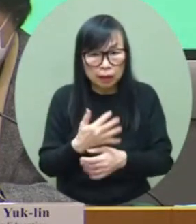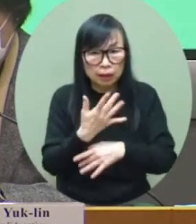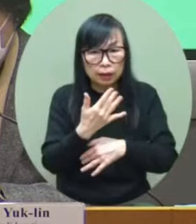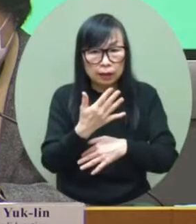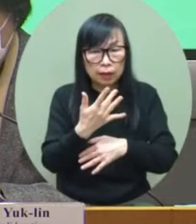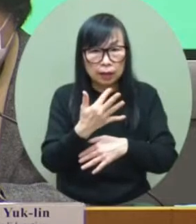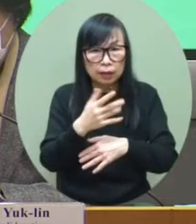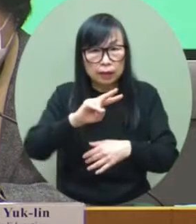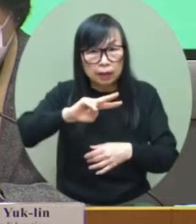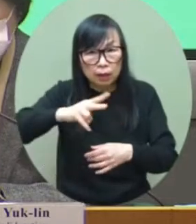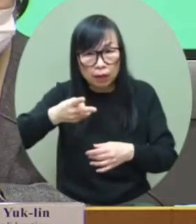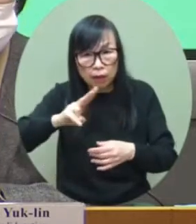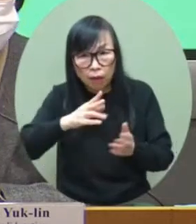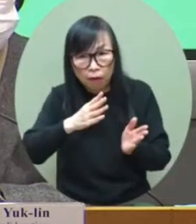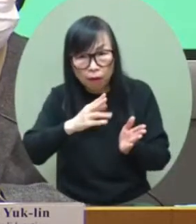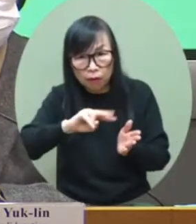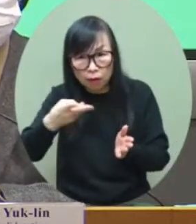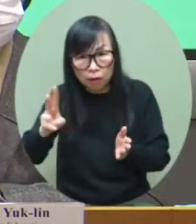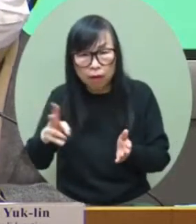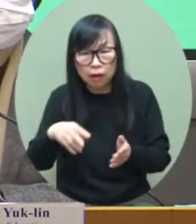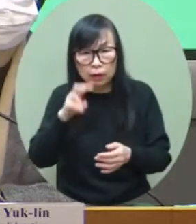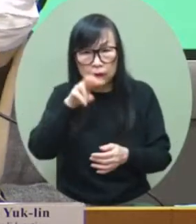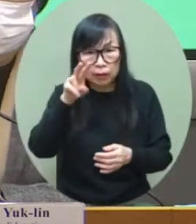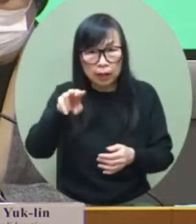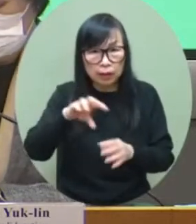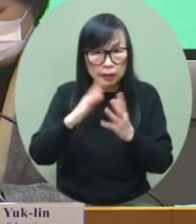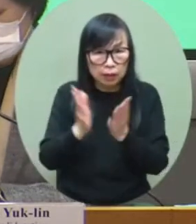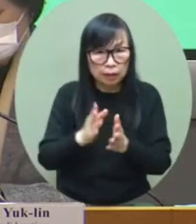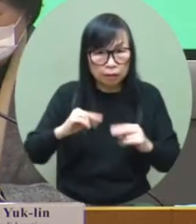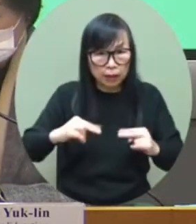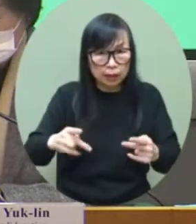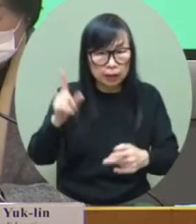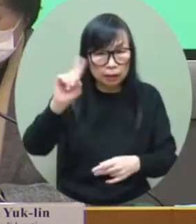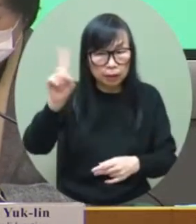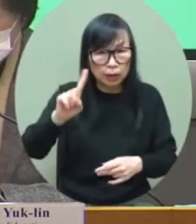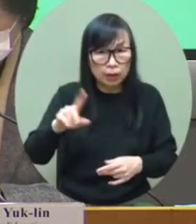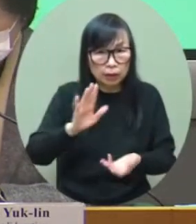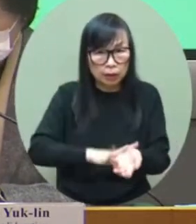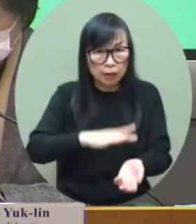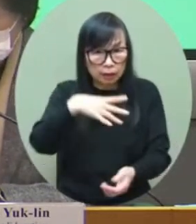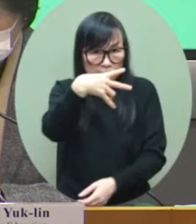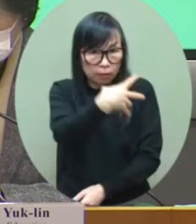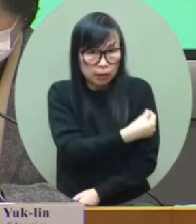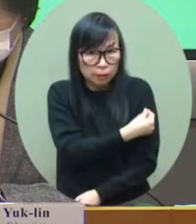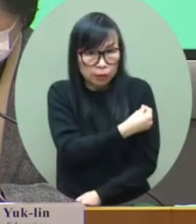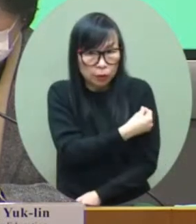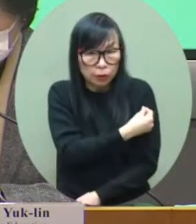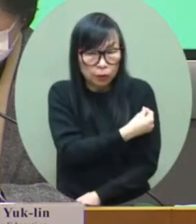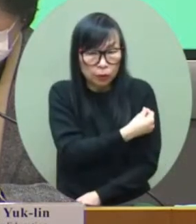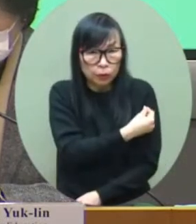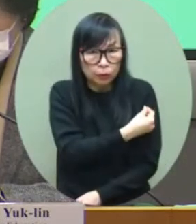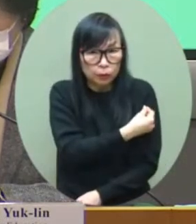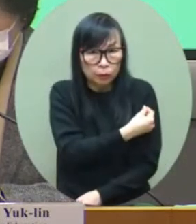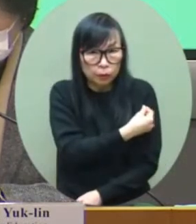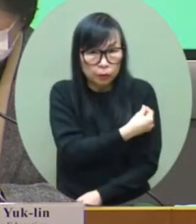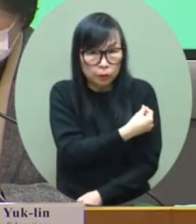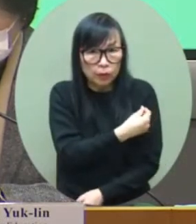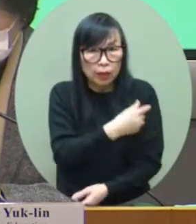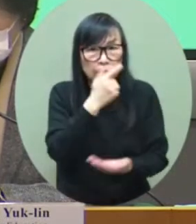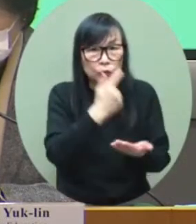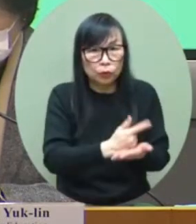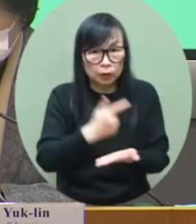for whoever who wants to take the test, they should be able to take the test. As to when we will make adjustment, it will depend on the